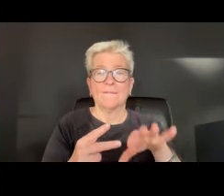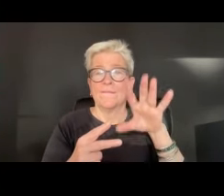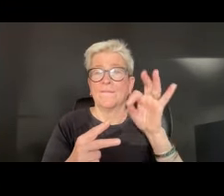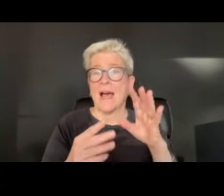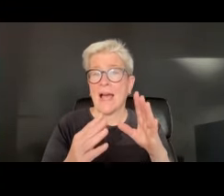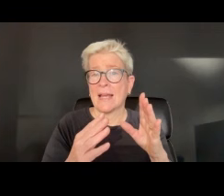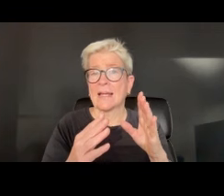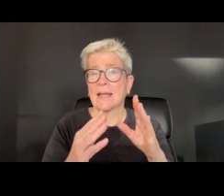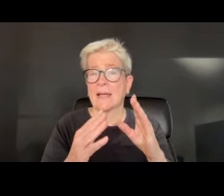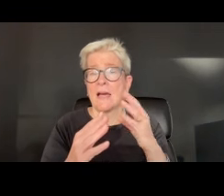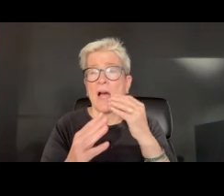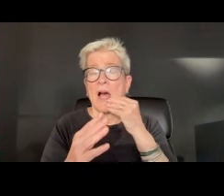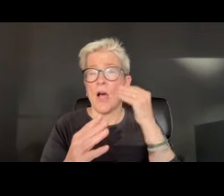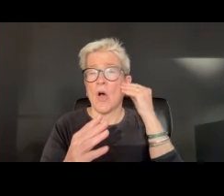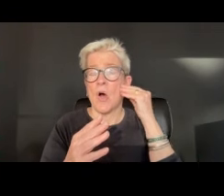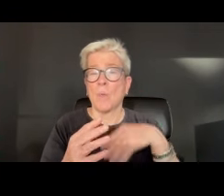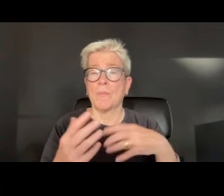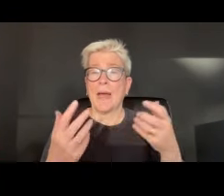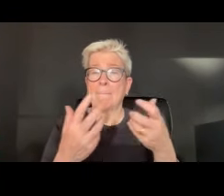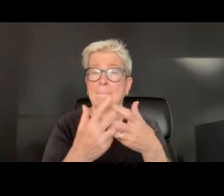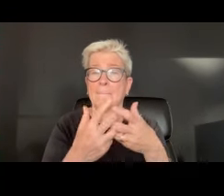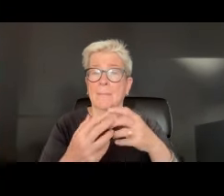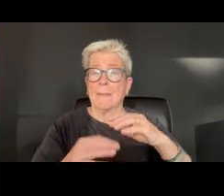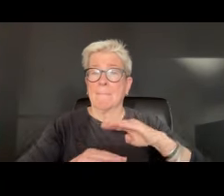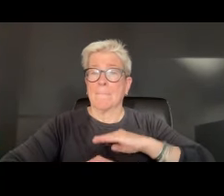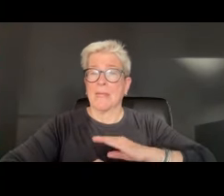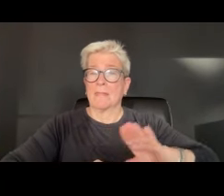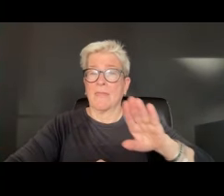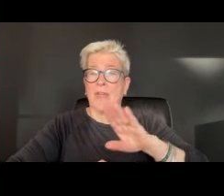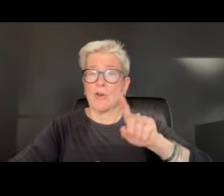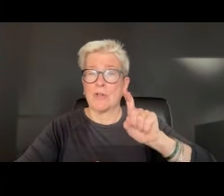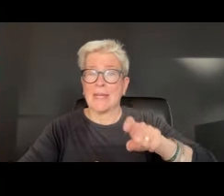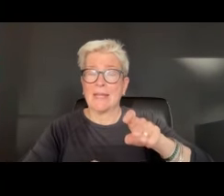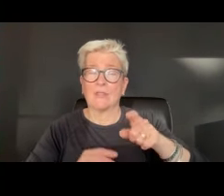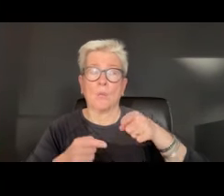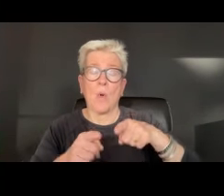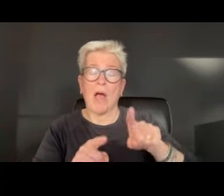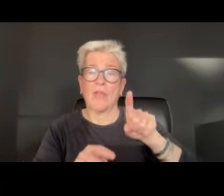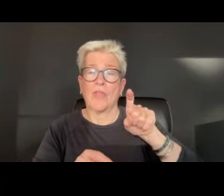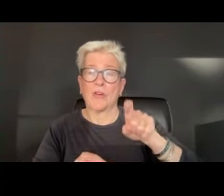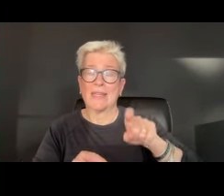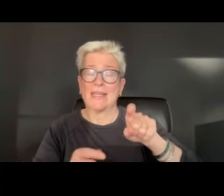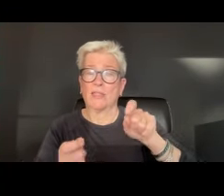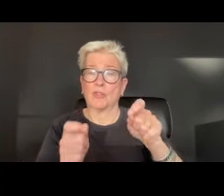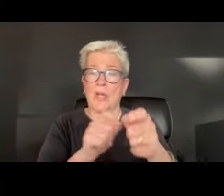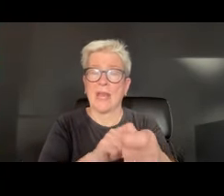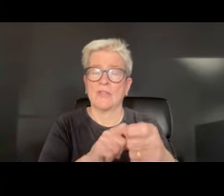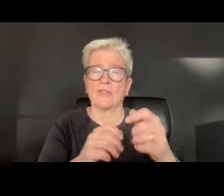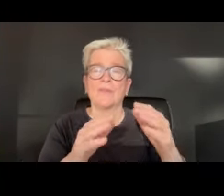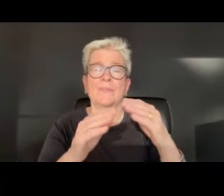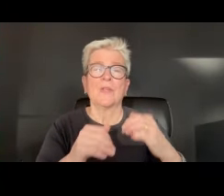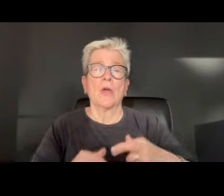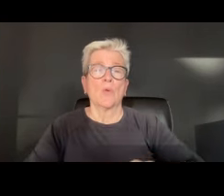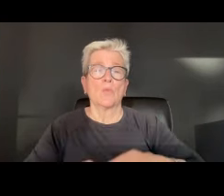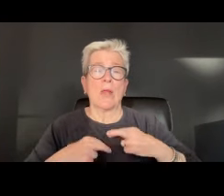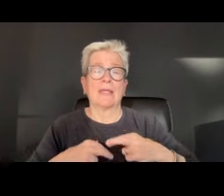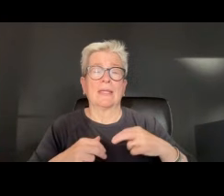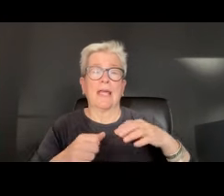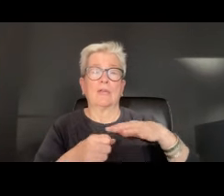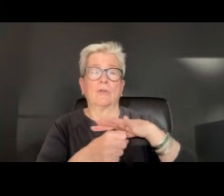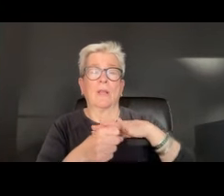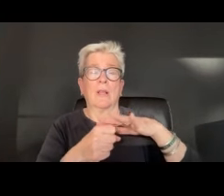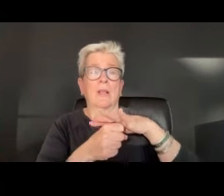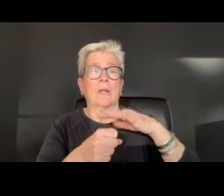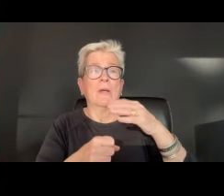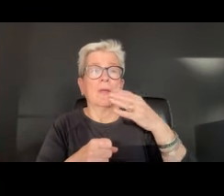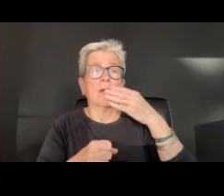change. Also, as part of neighborhood residential, there is an idea of really trying to increase